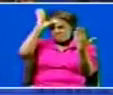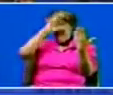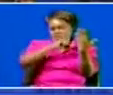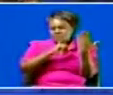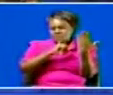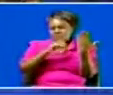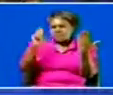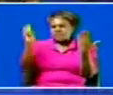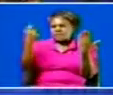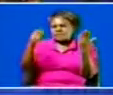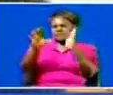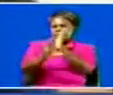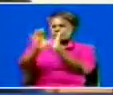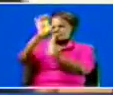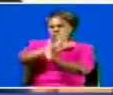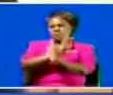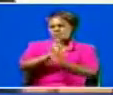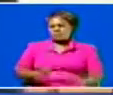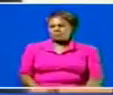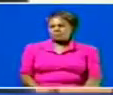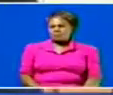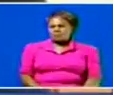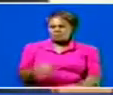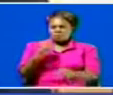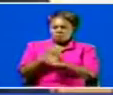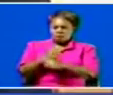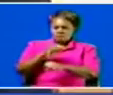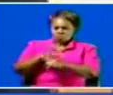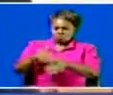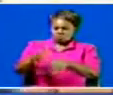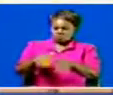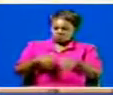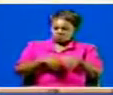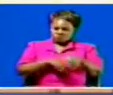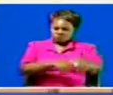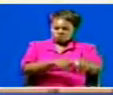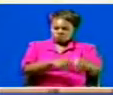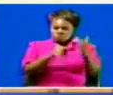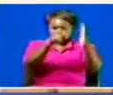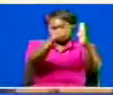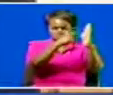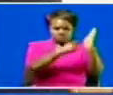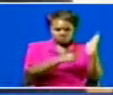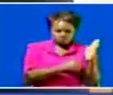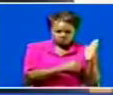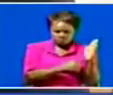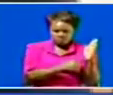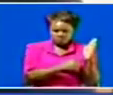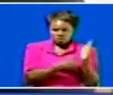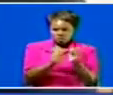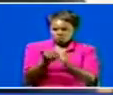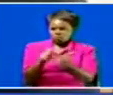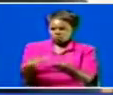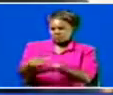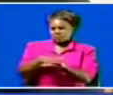action in Kenya's curriculum. It is being worked on in line with the requirements of the